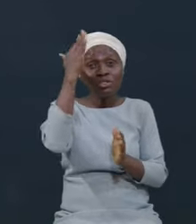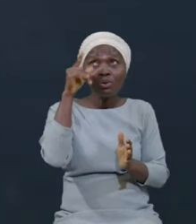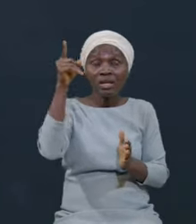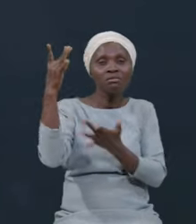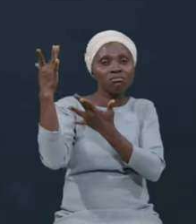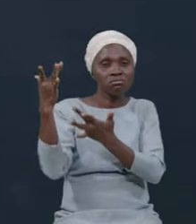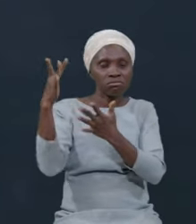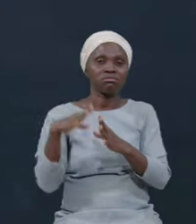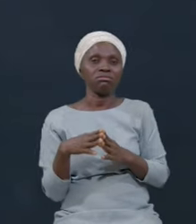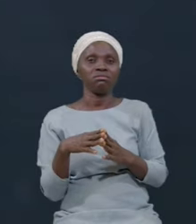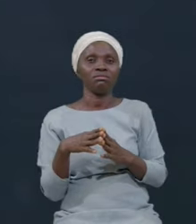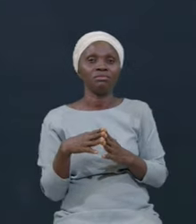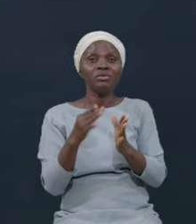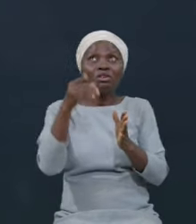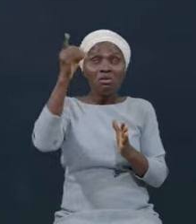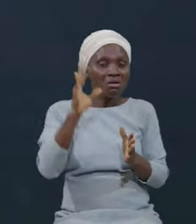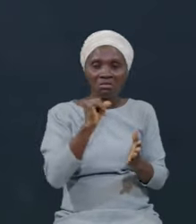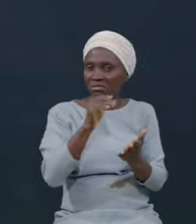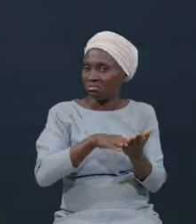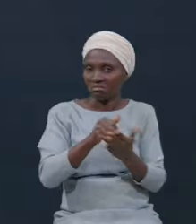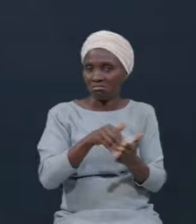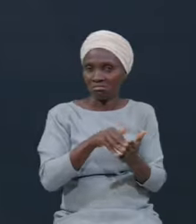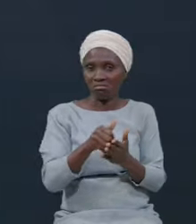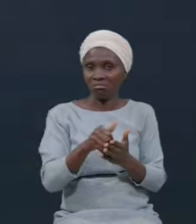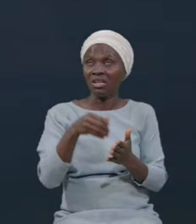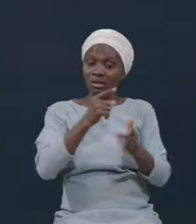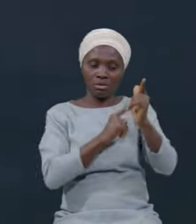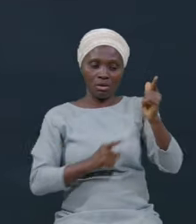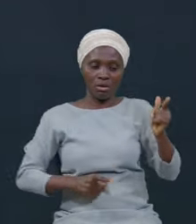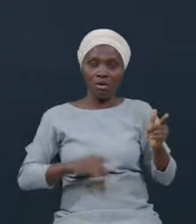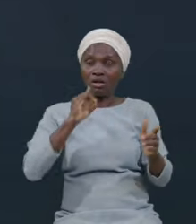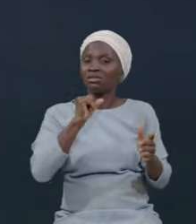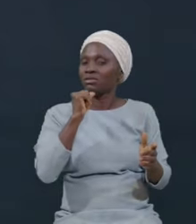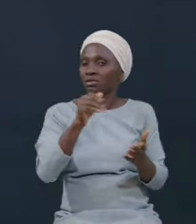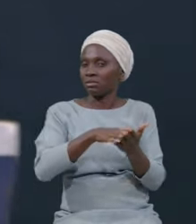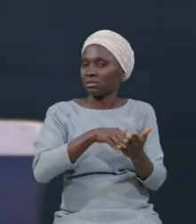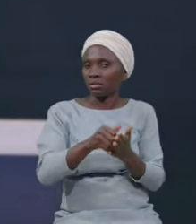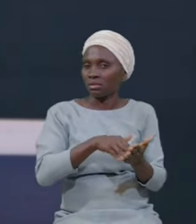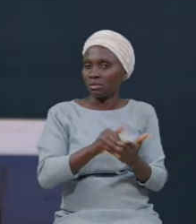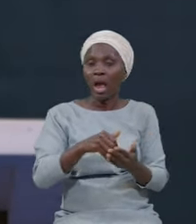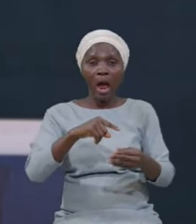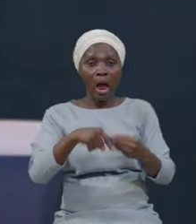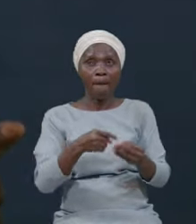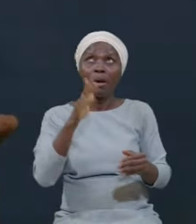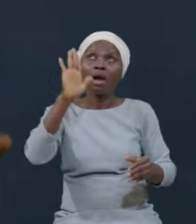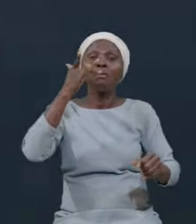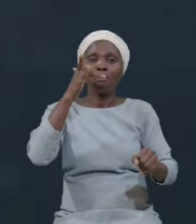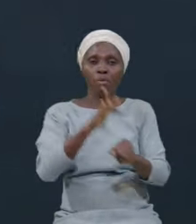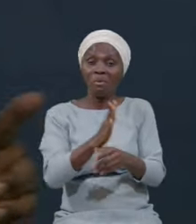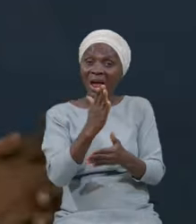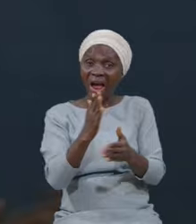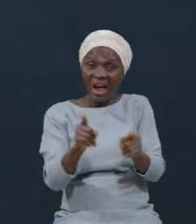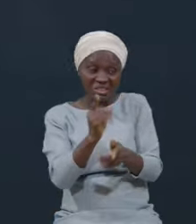God is not slack. The Lord is not slack concerning his promise, as some men count